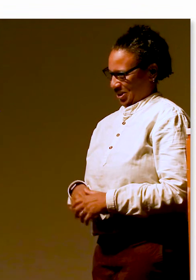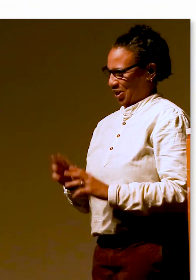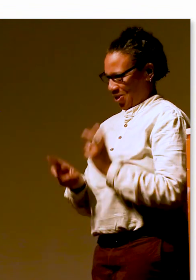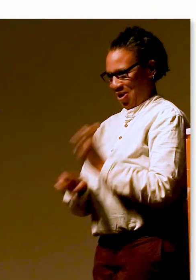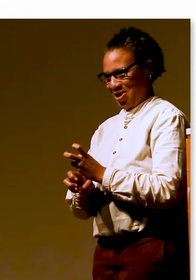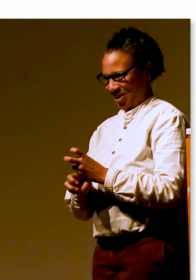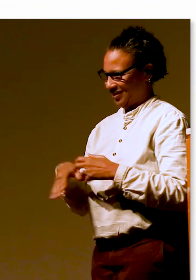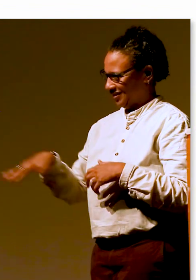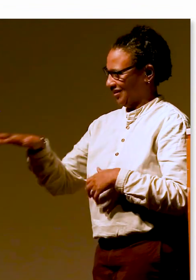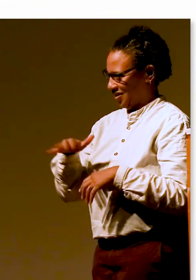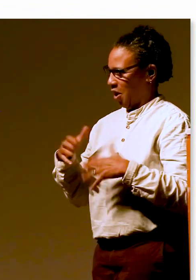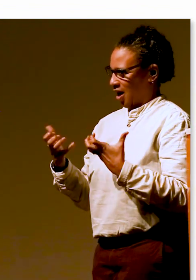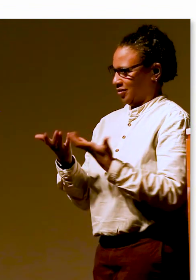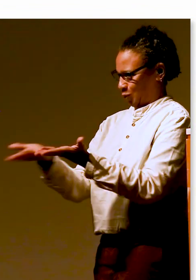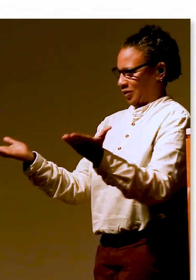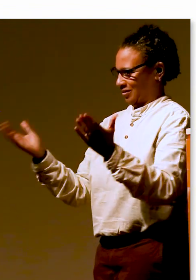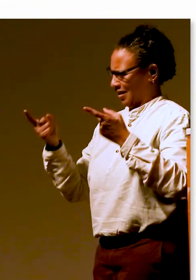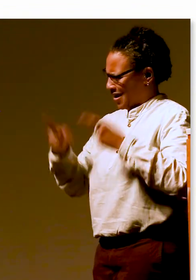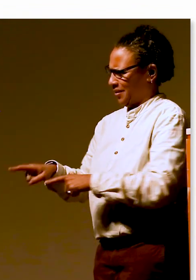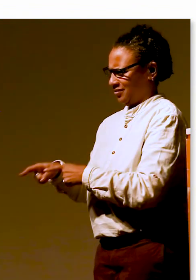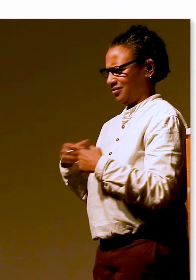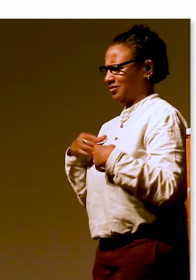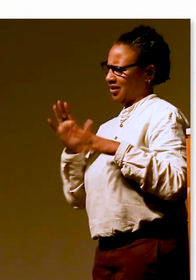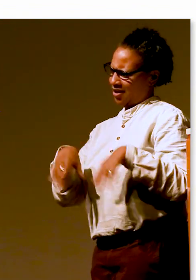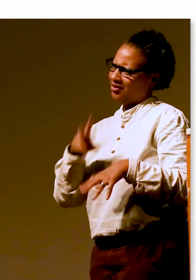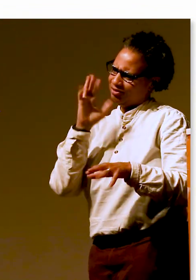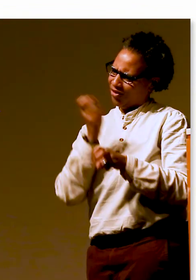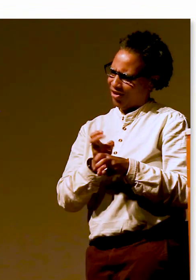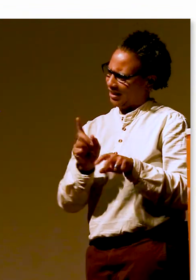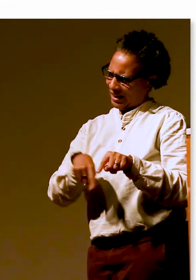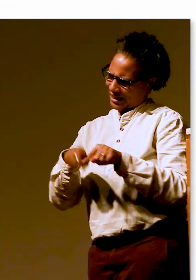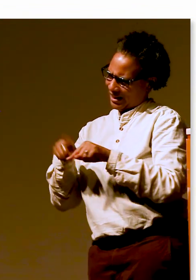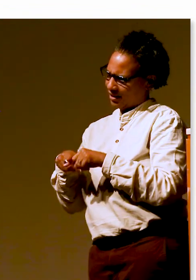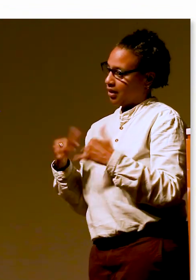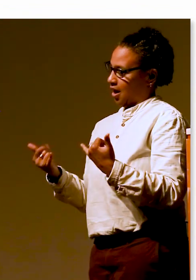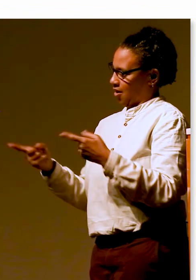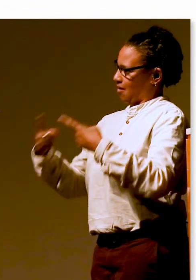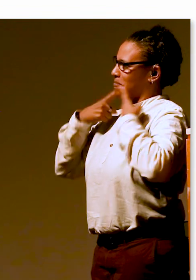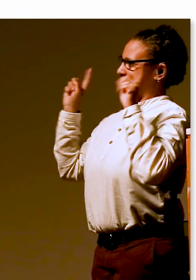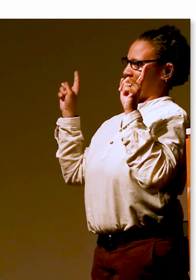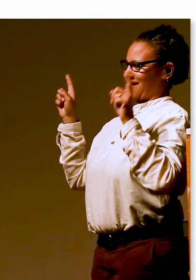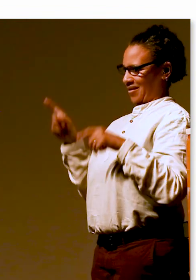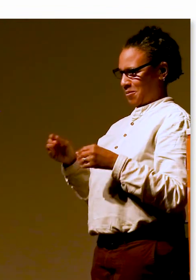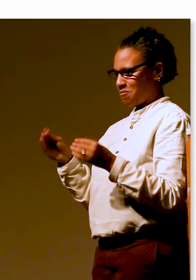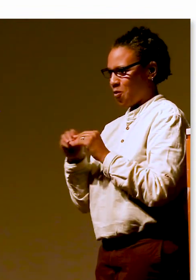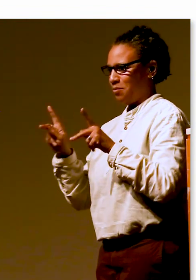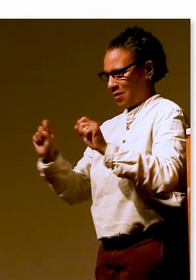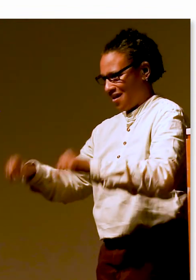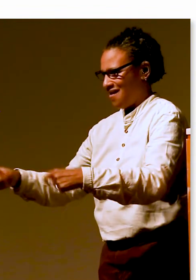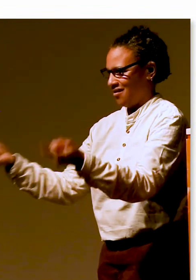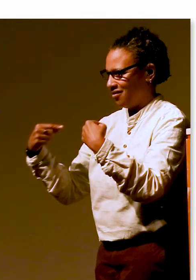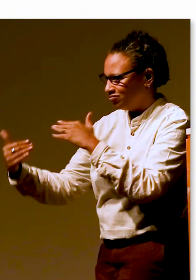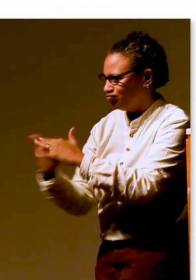like, I just want stuff, and people are like, oh, stuff is hard. It's like, but more people can come, and they're like,